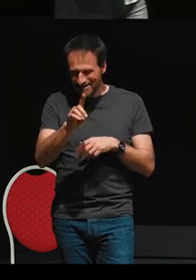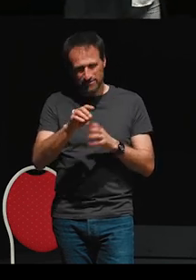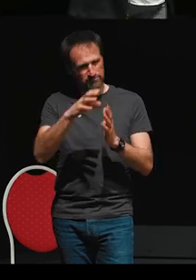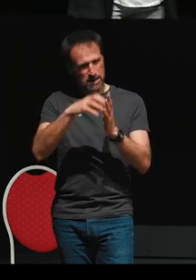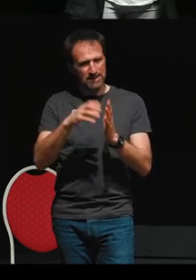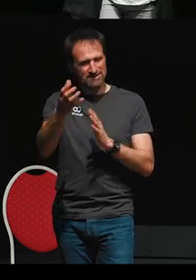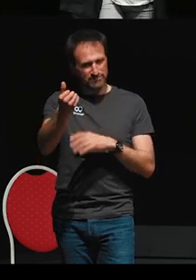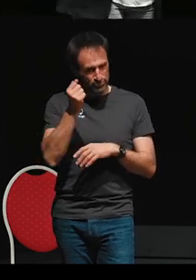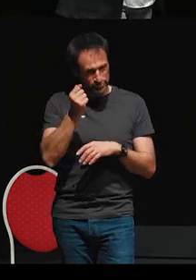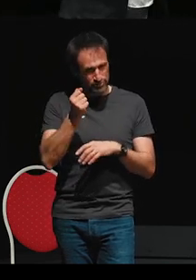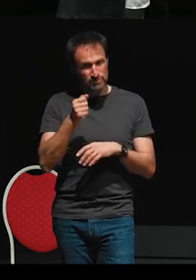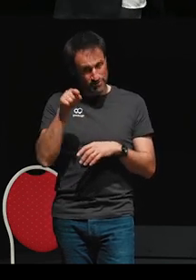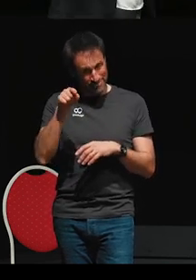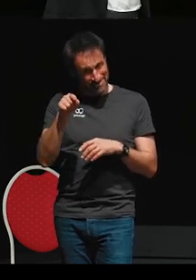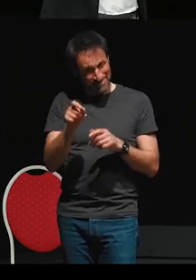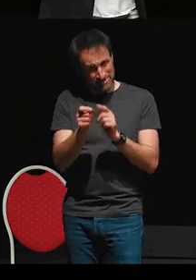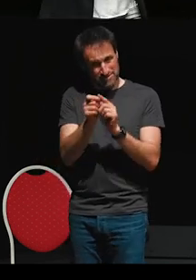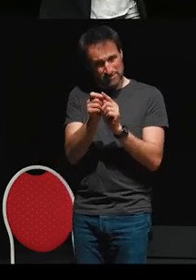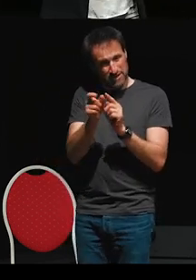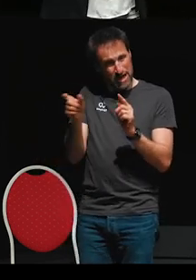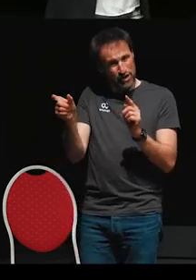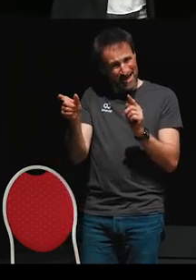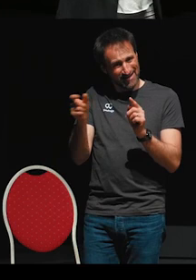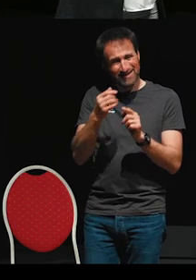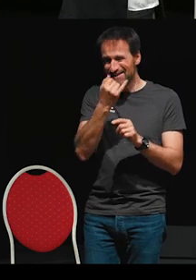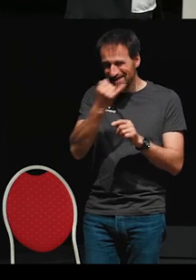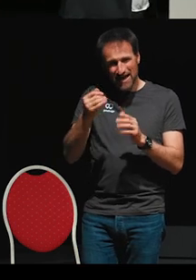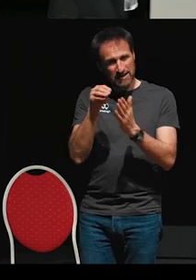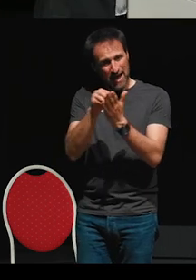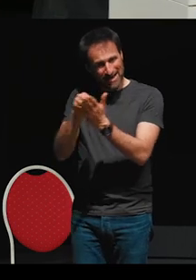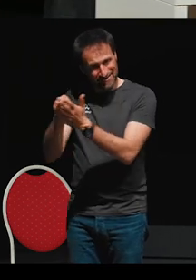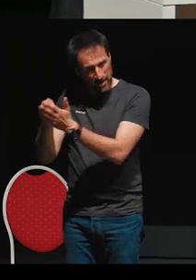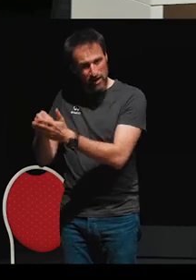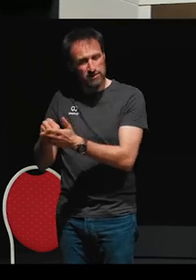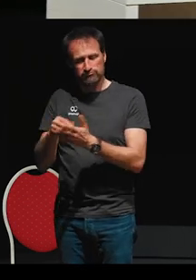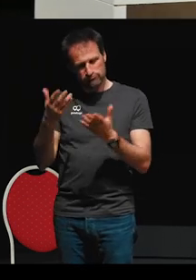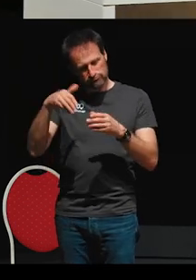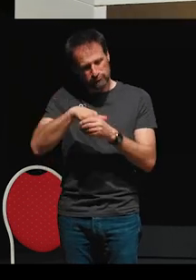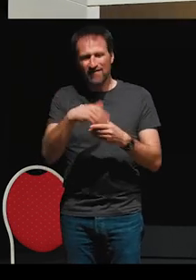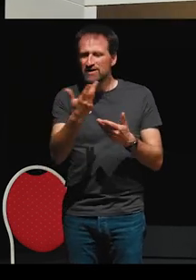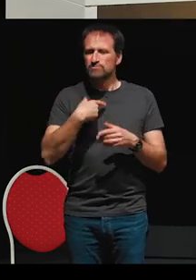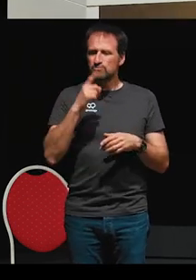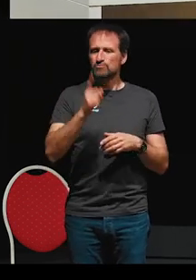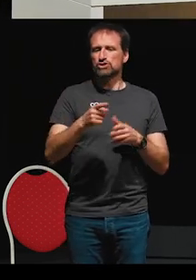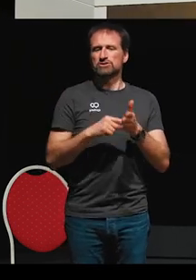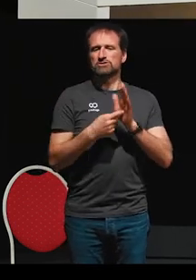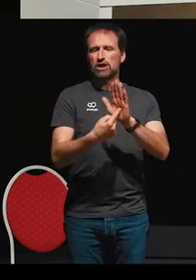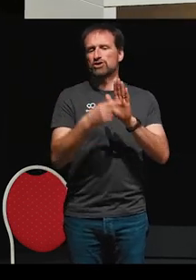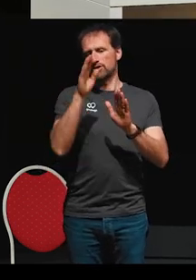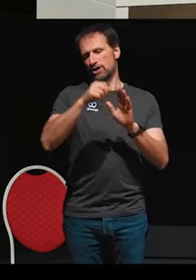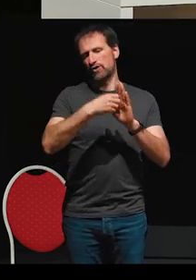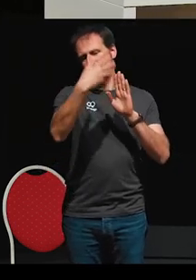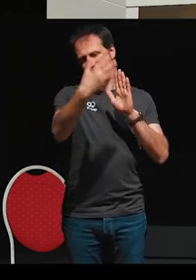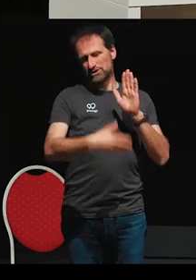will contain all the details that needs to be displayed on the screen. So